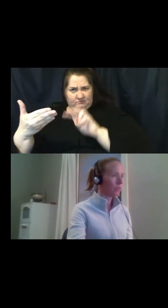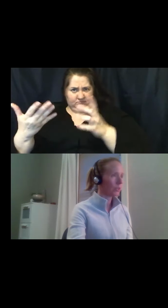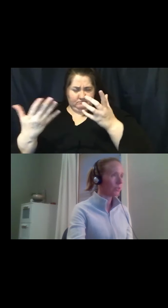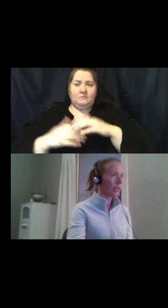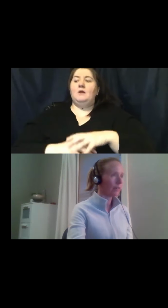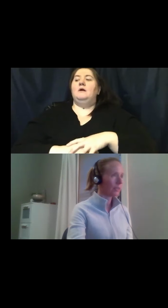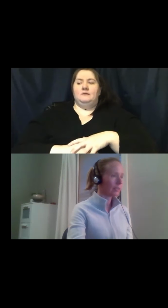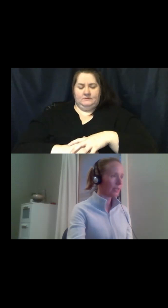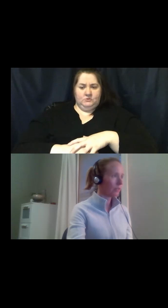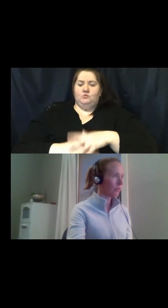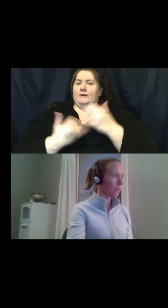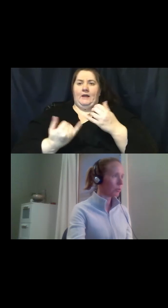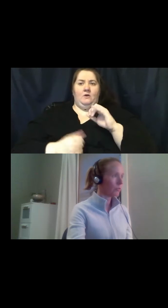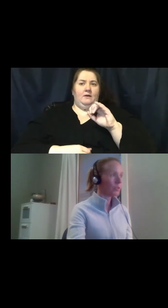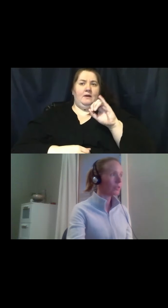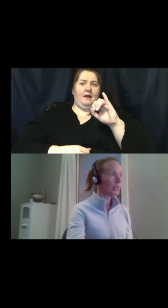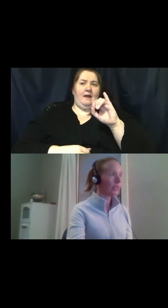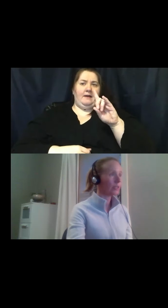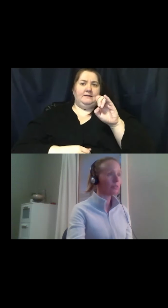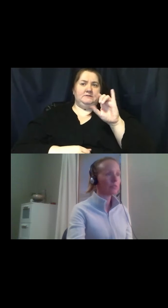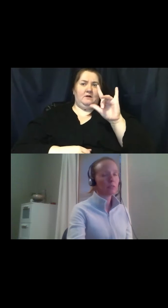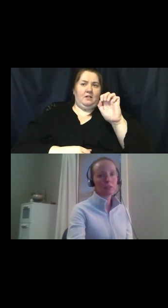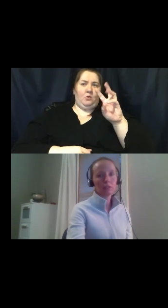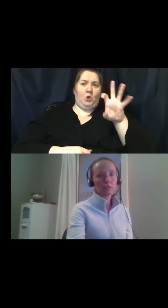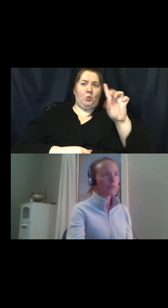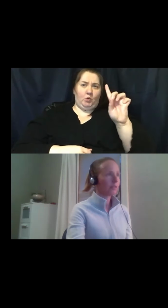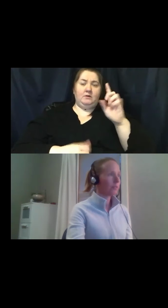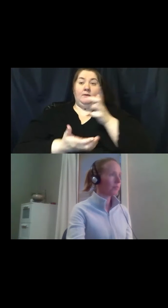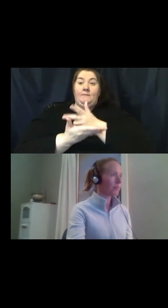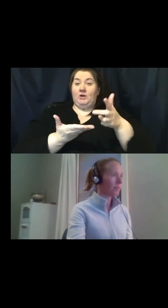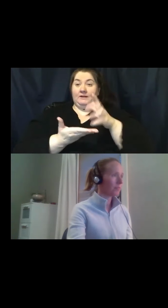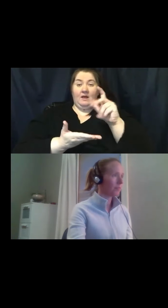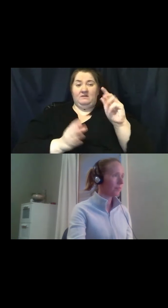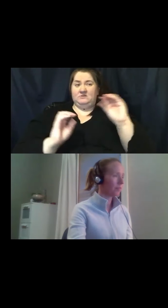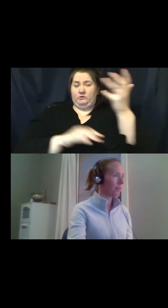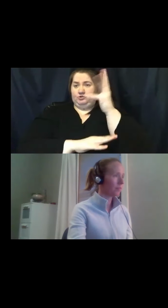Yeah, we don't have any slated for removal there.